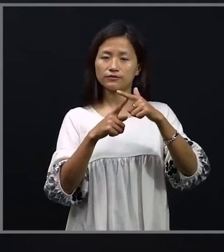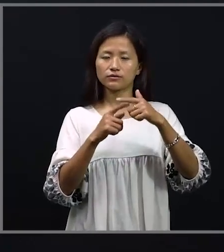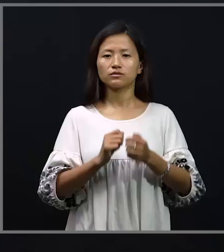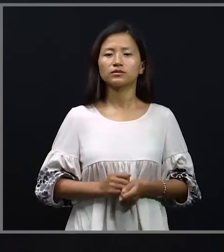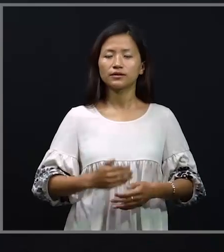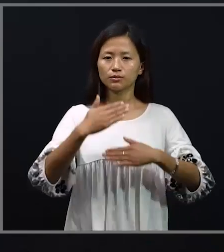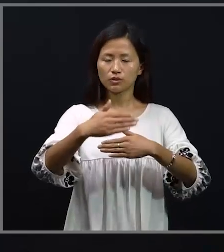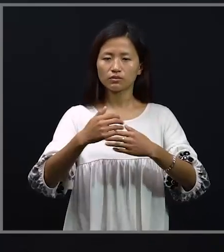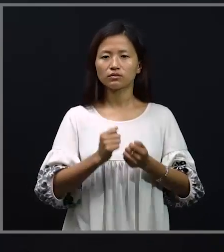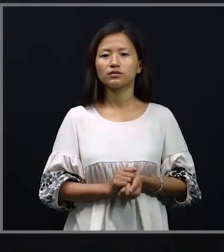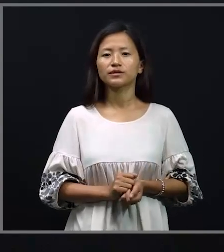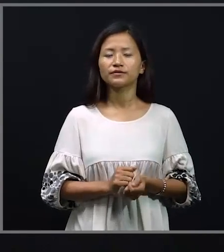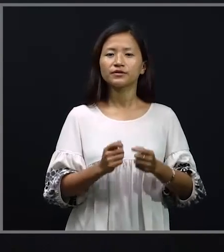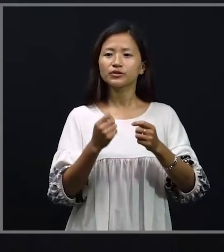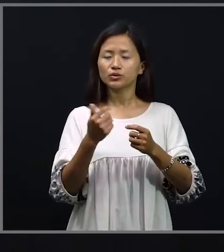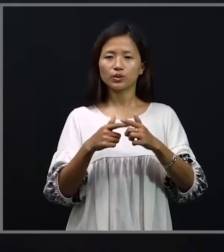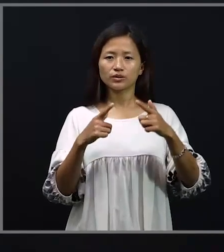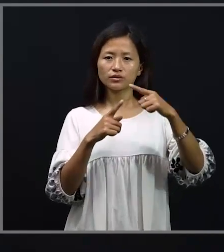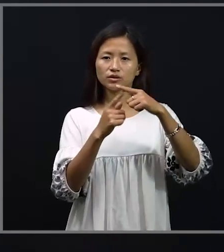even treasury.